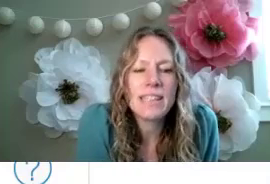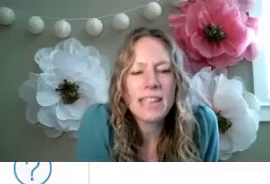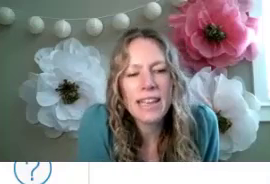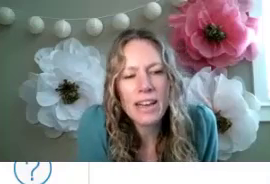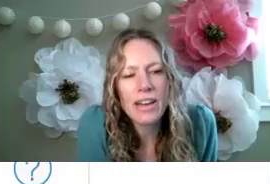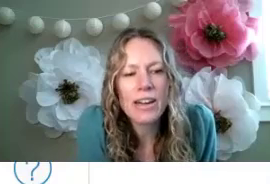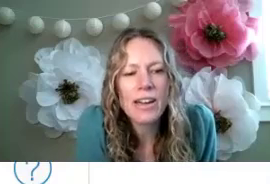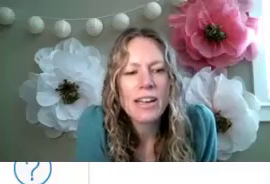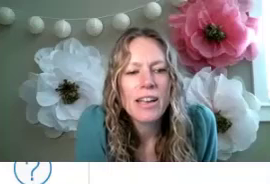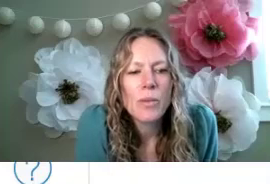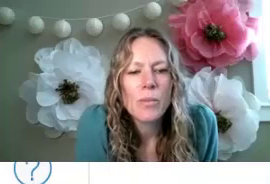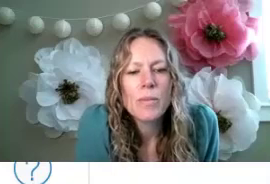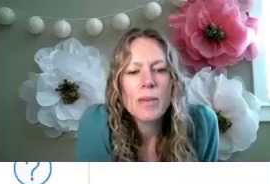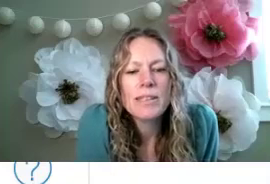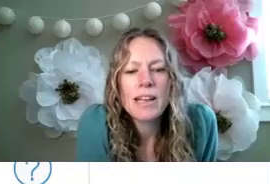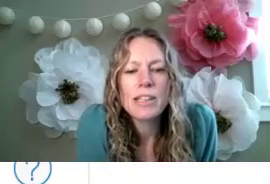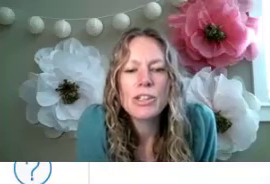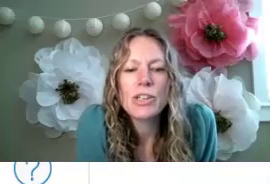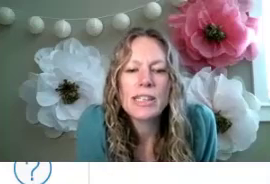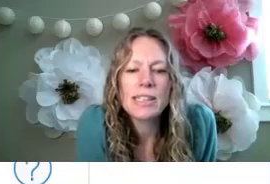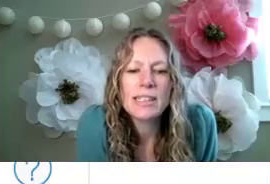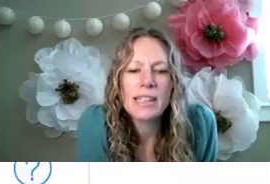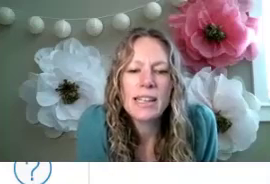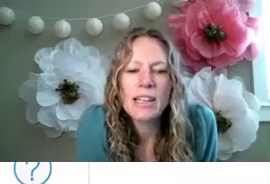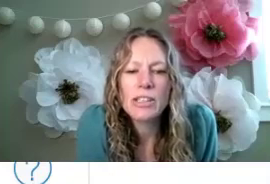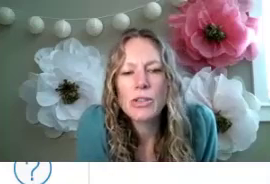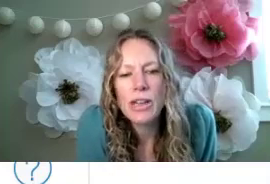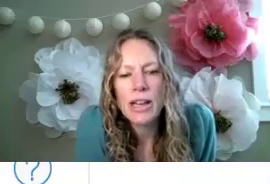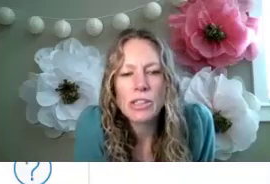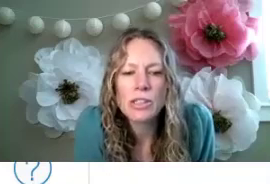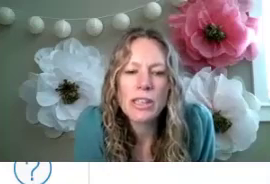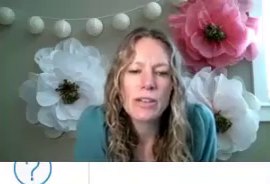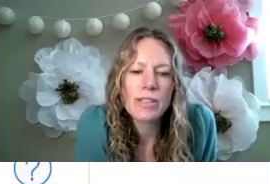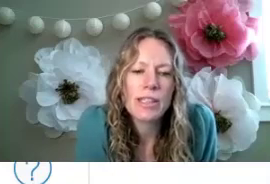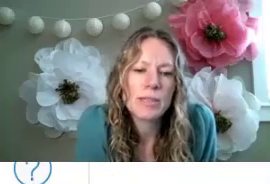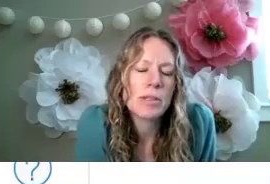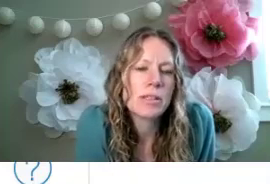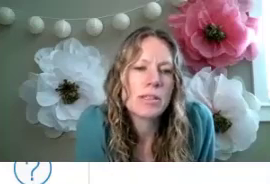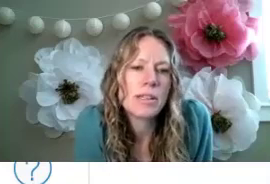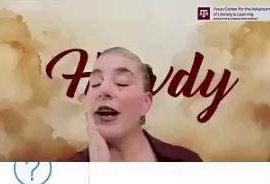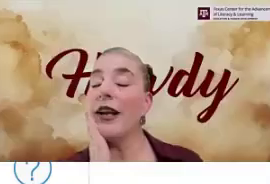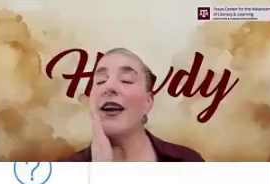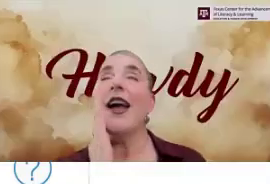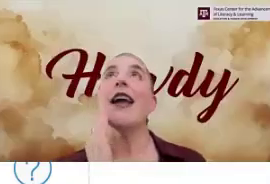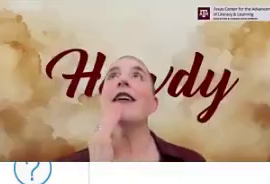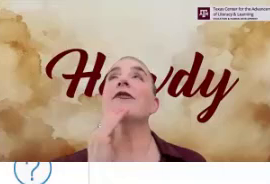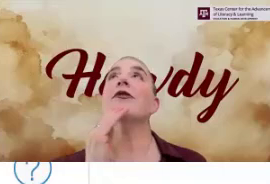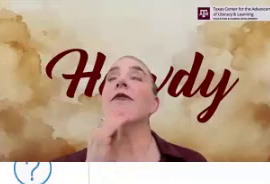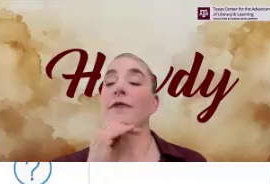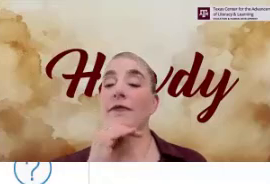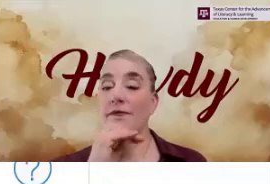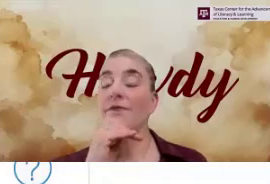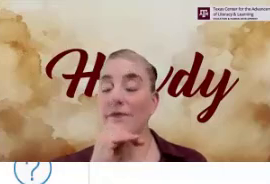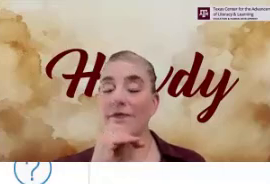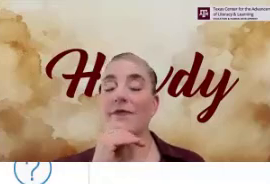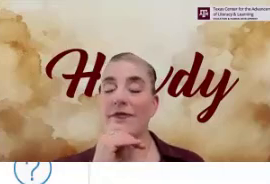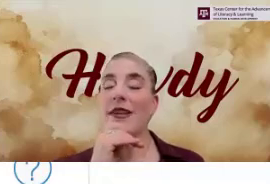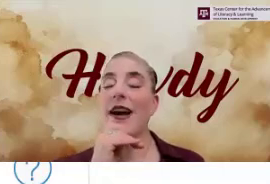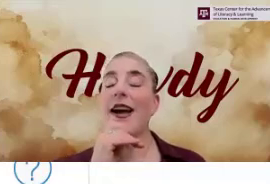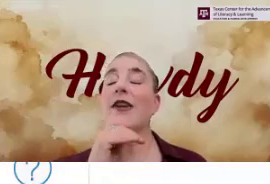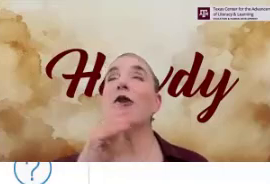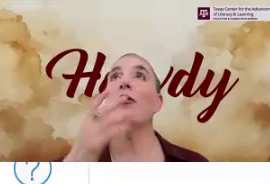is a link to click here, is not as good as this is a link to the National Center of Accessibility. Right. That makes